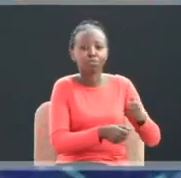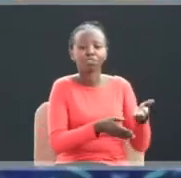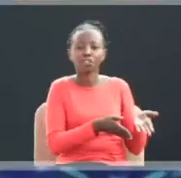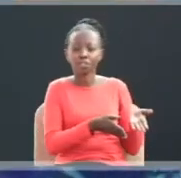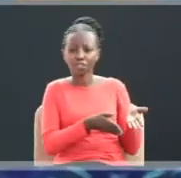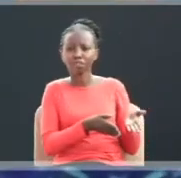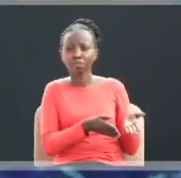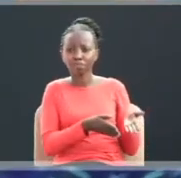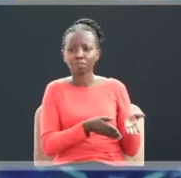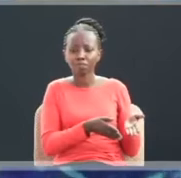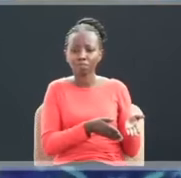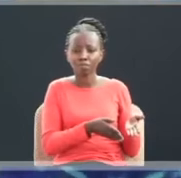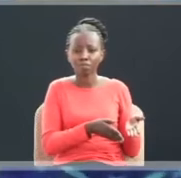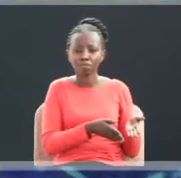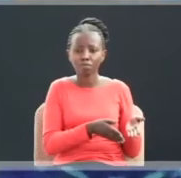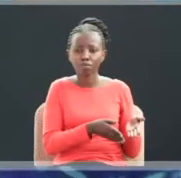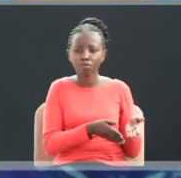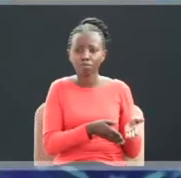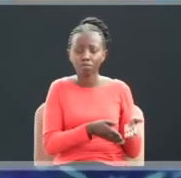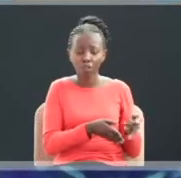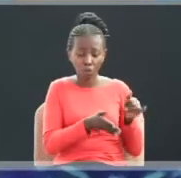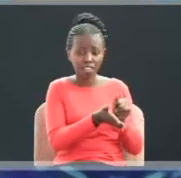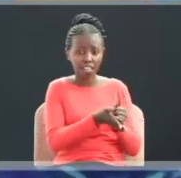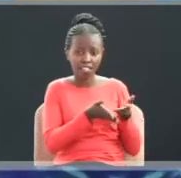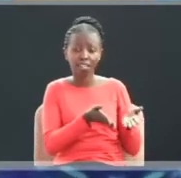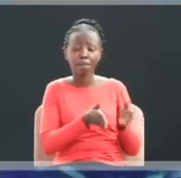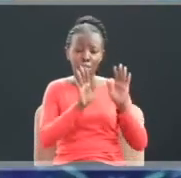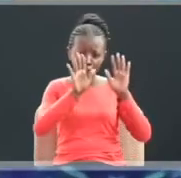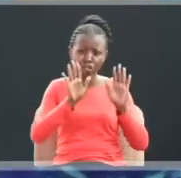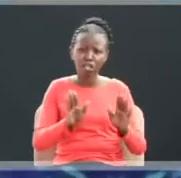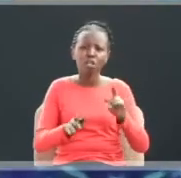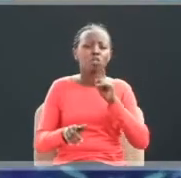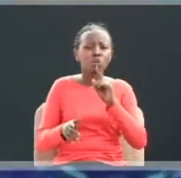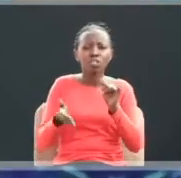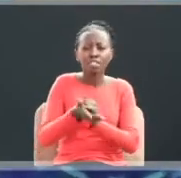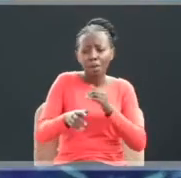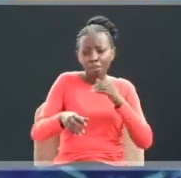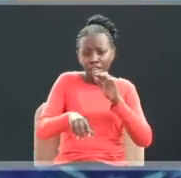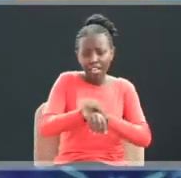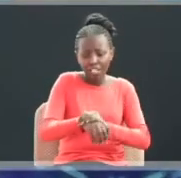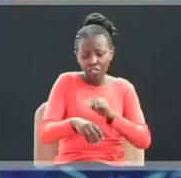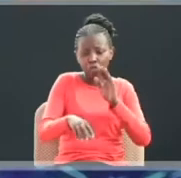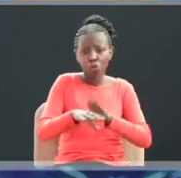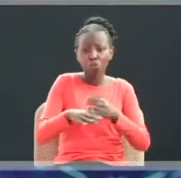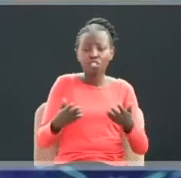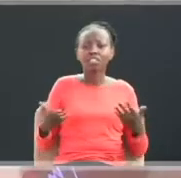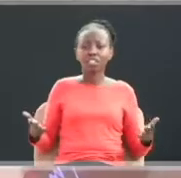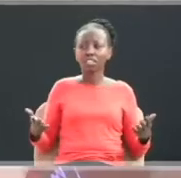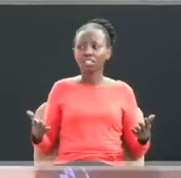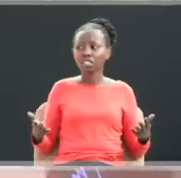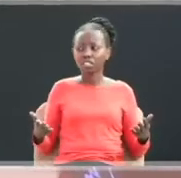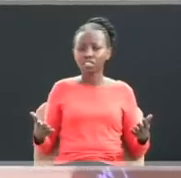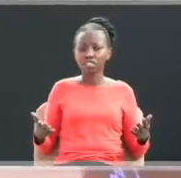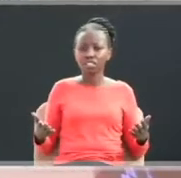not trousers more than two. Now that is it. So that even when you have them and you are wondering, nitavagani, you stop a